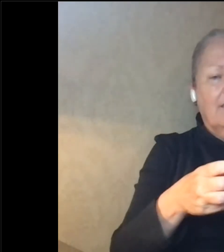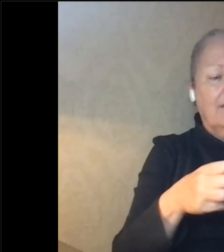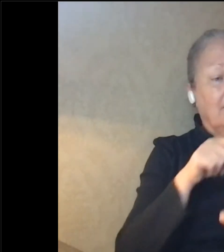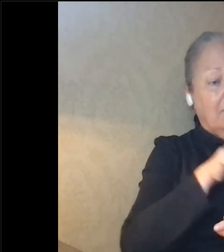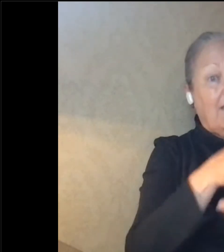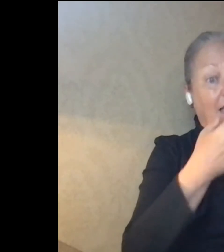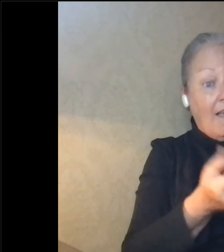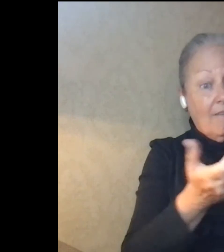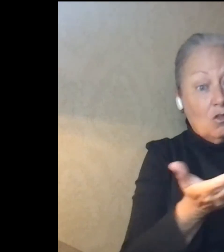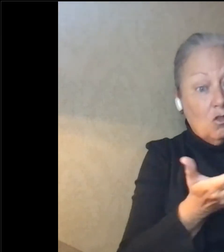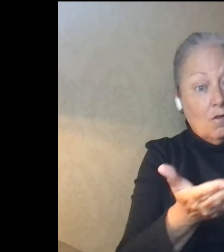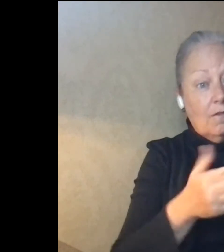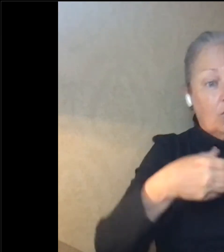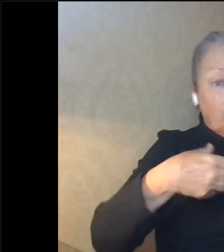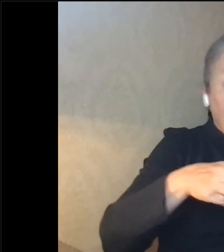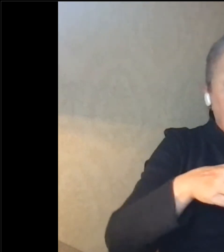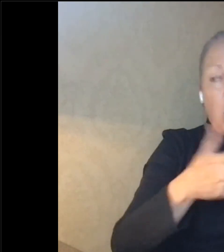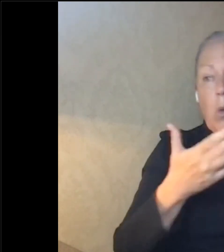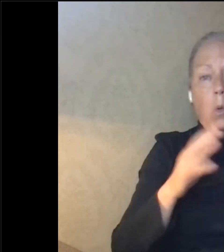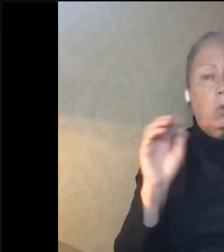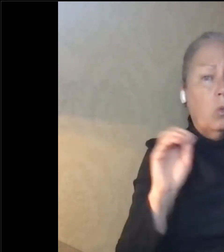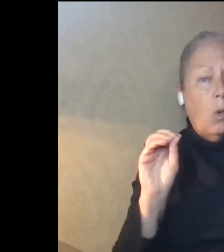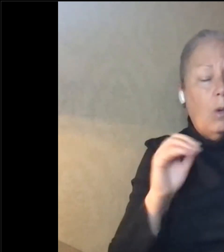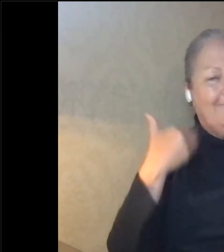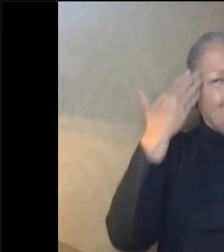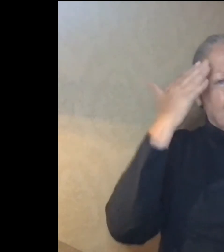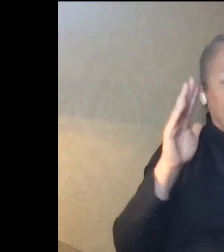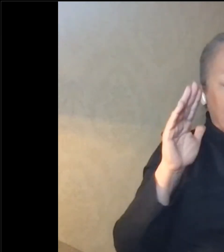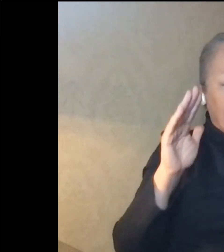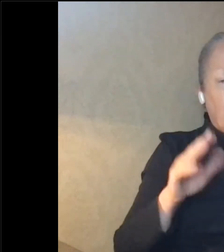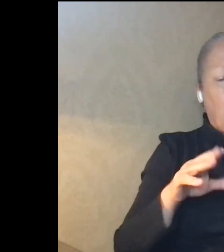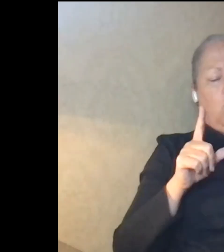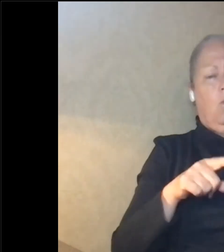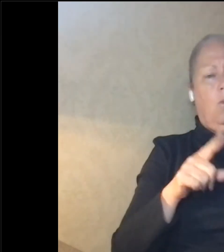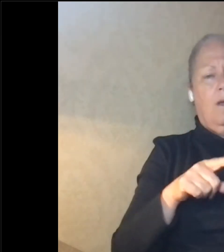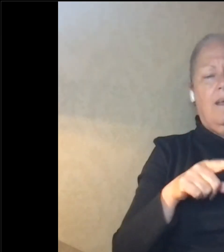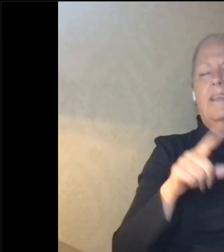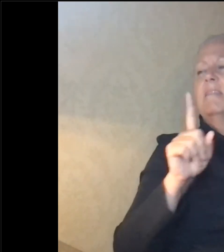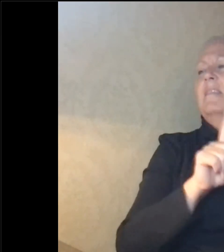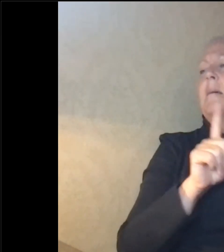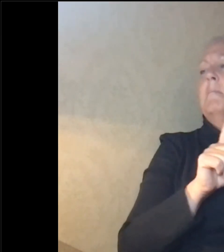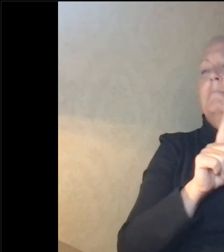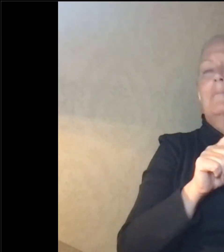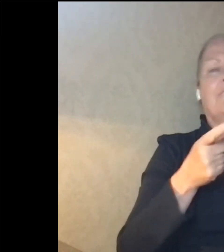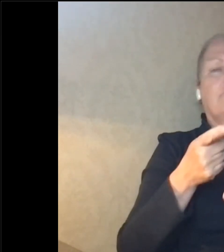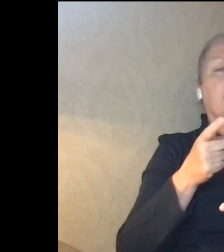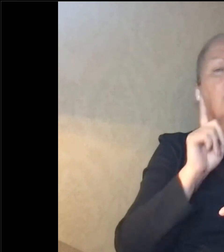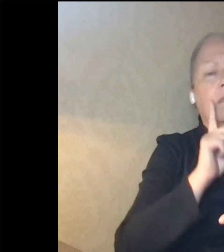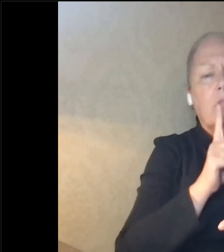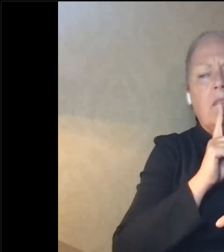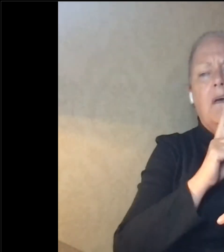services. We also don't know which kind of person with disabilities need assistive